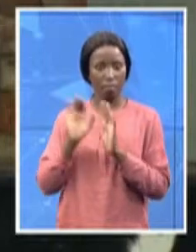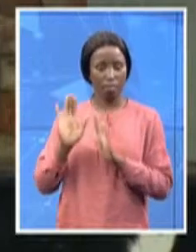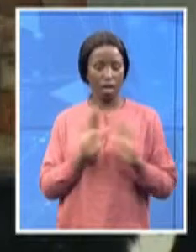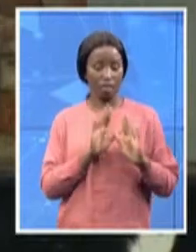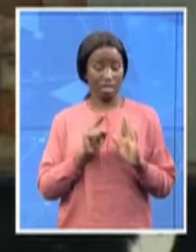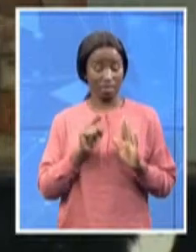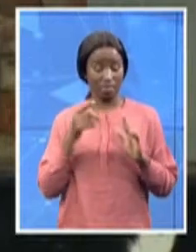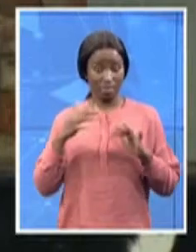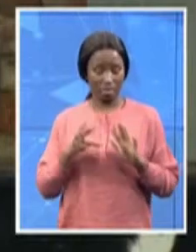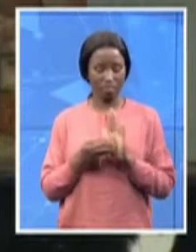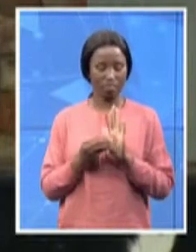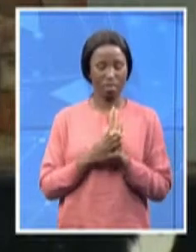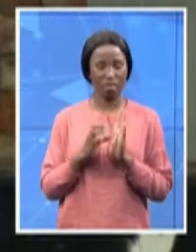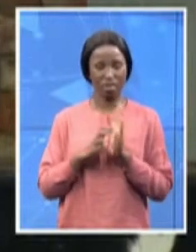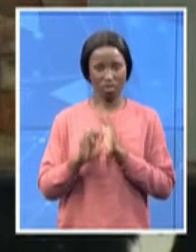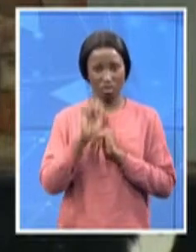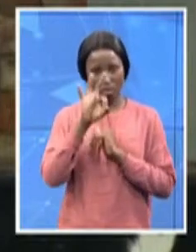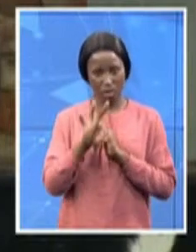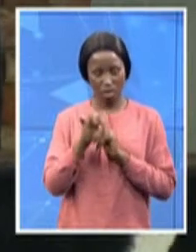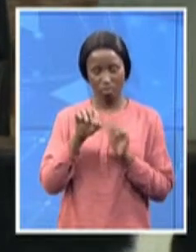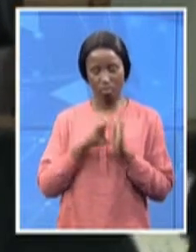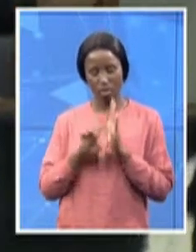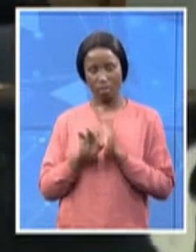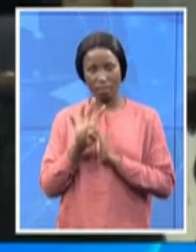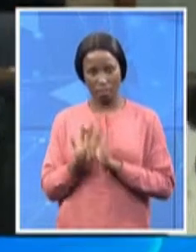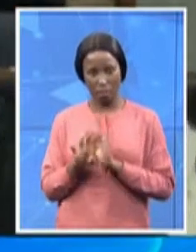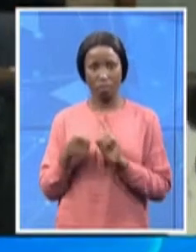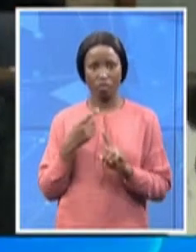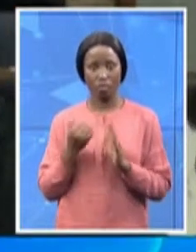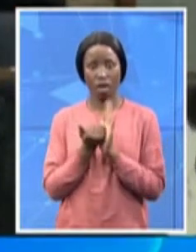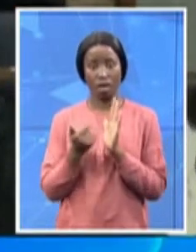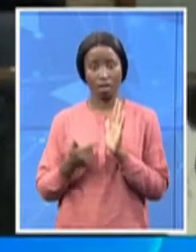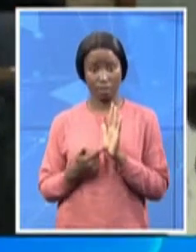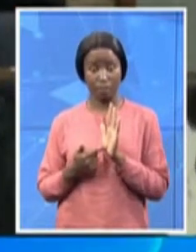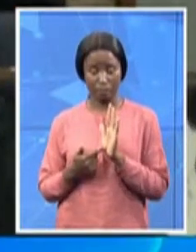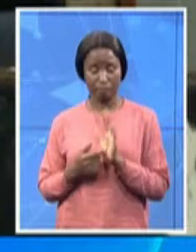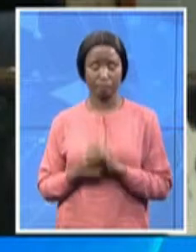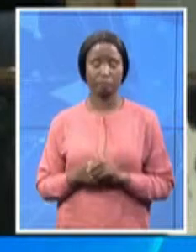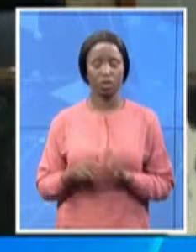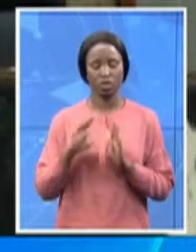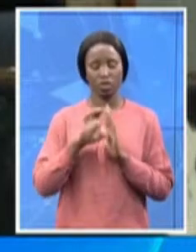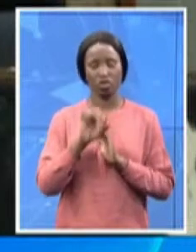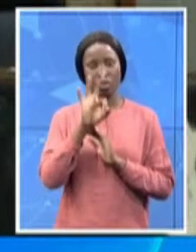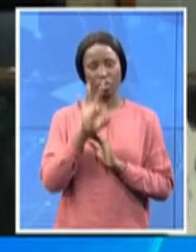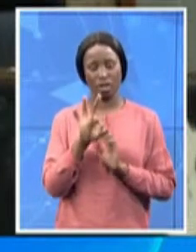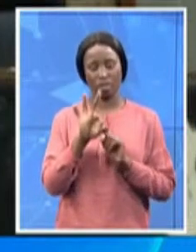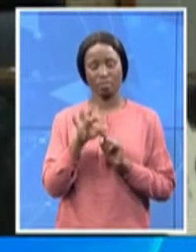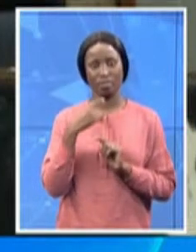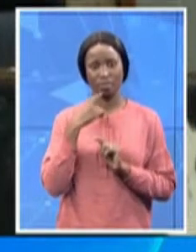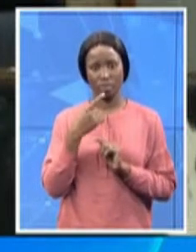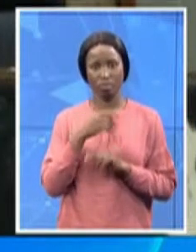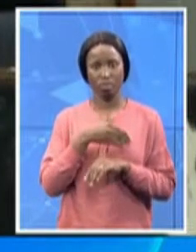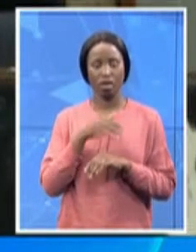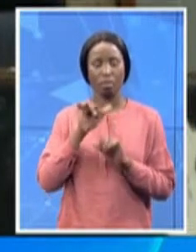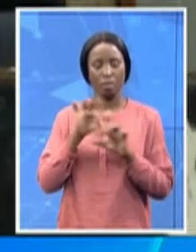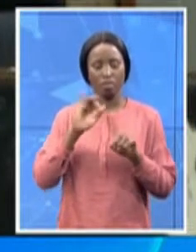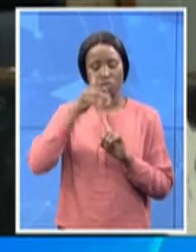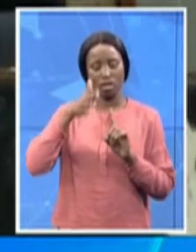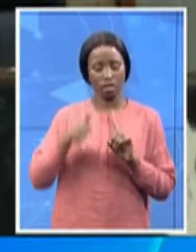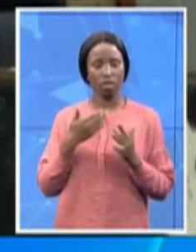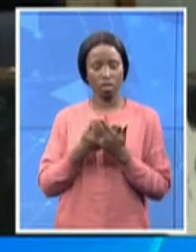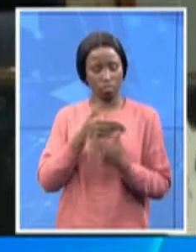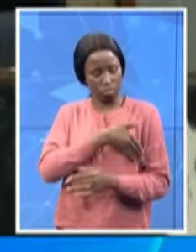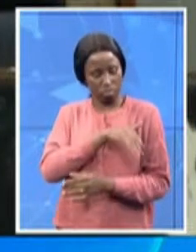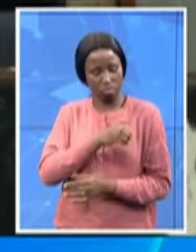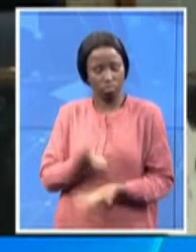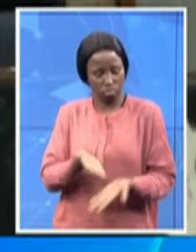the Act. Section 3 empowers the Public Protector to investigate breaches of the Code